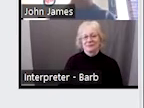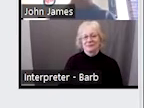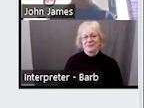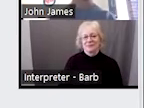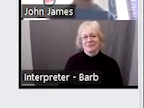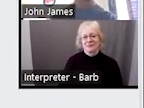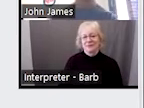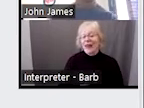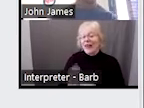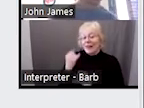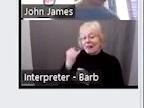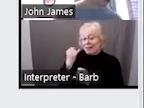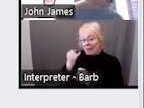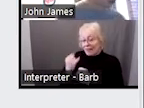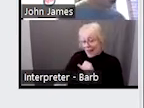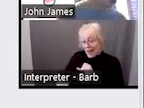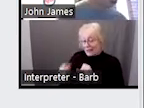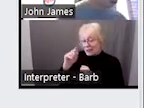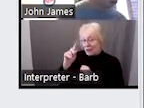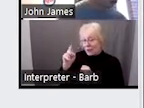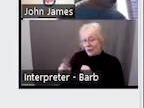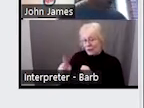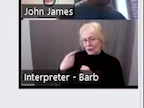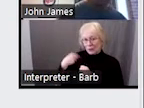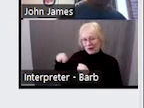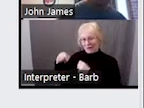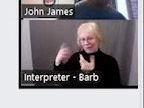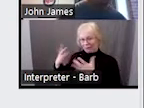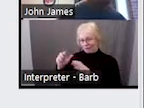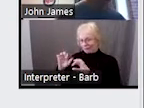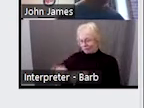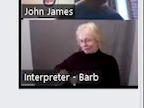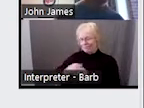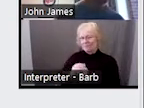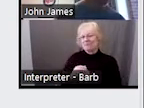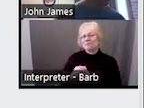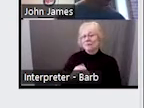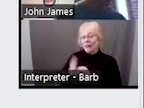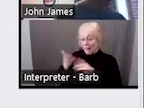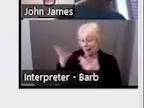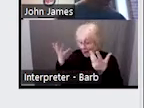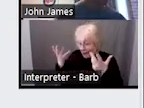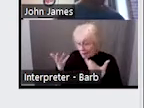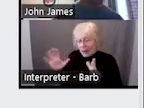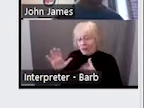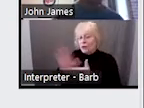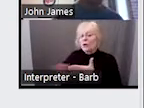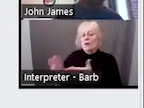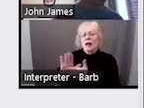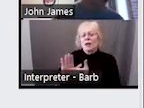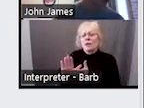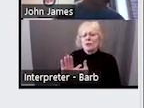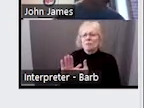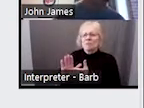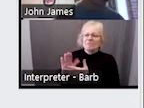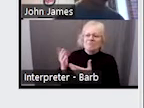And our last prepared question is, what are you planning to do after college? What do you want to do